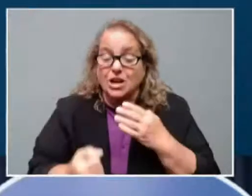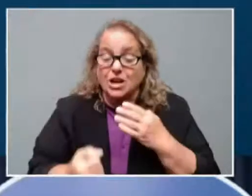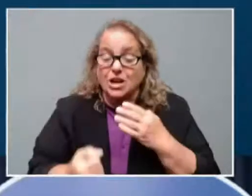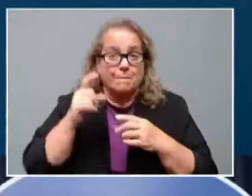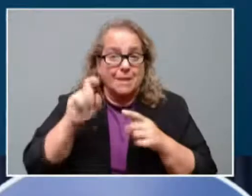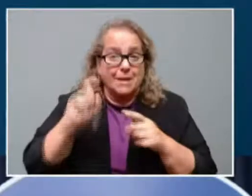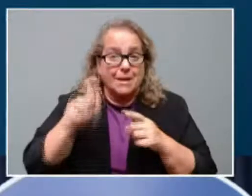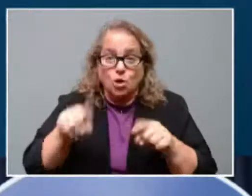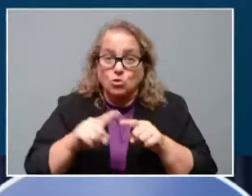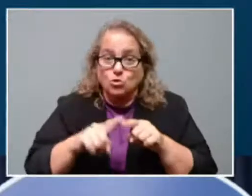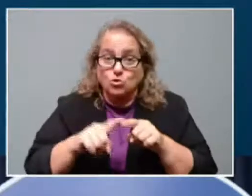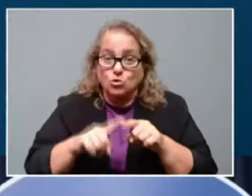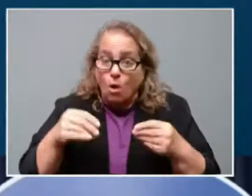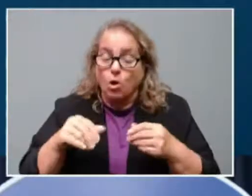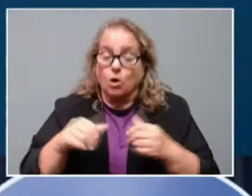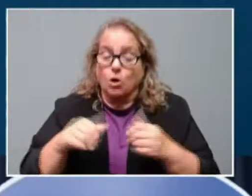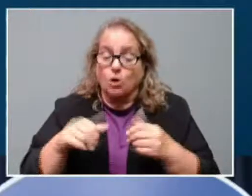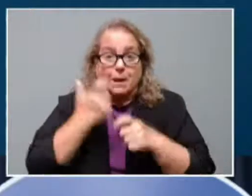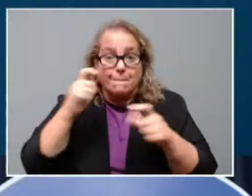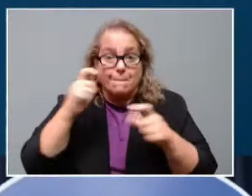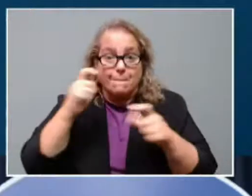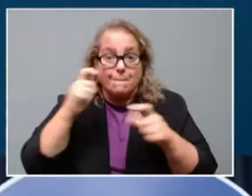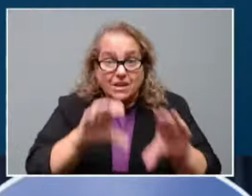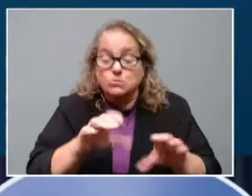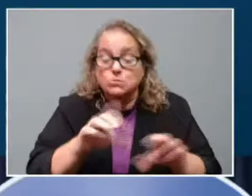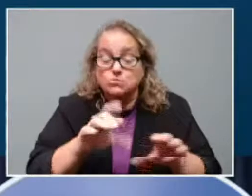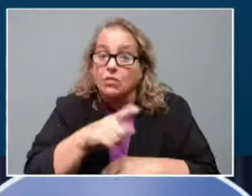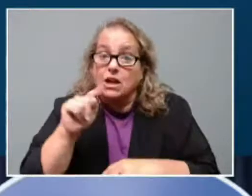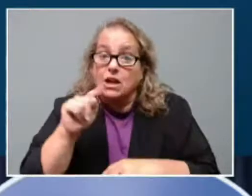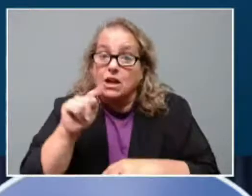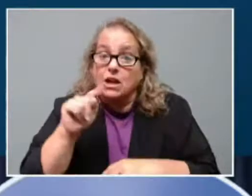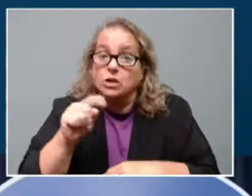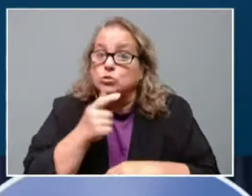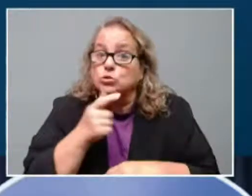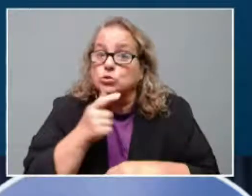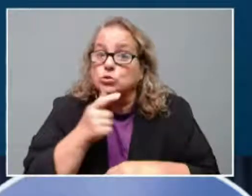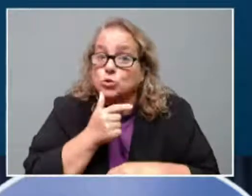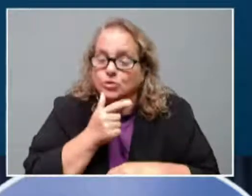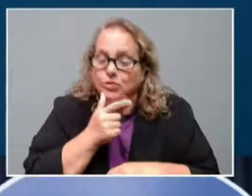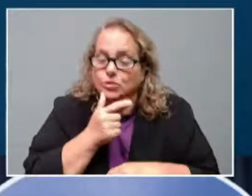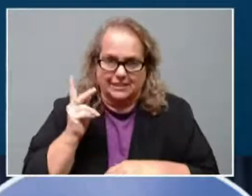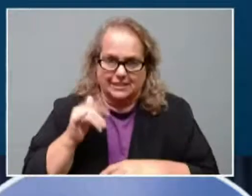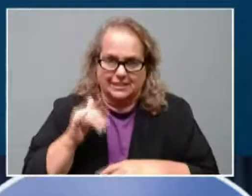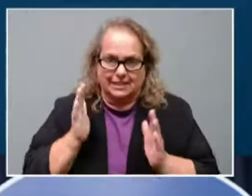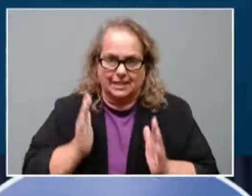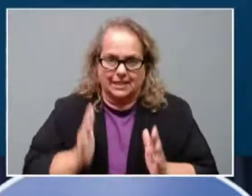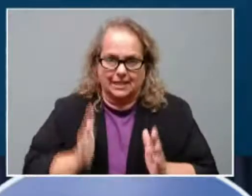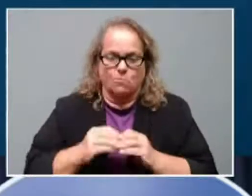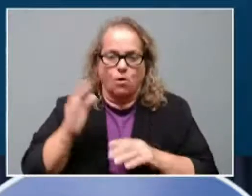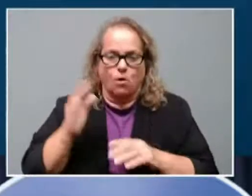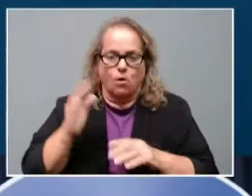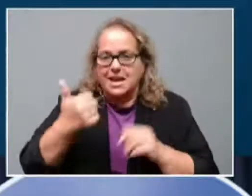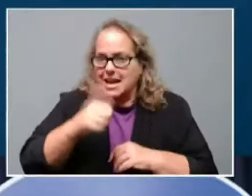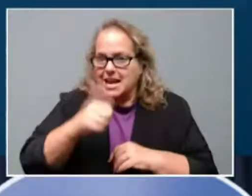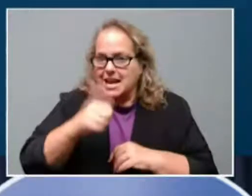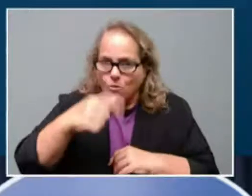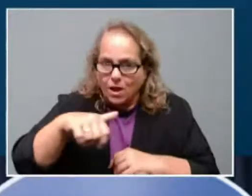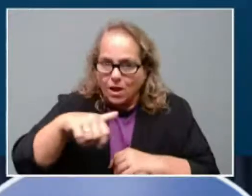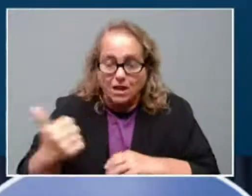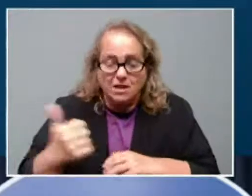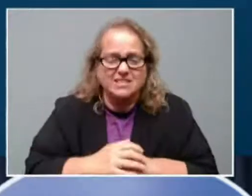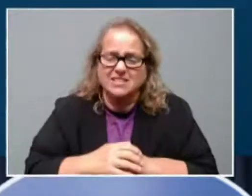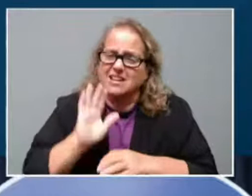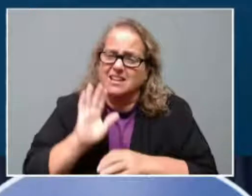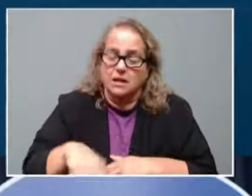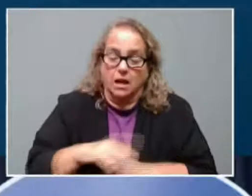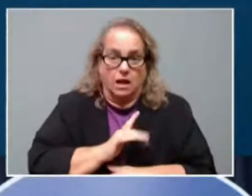enormous investment, who do they trust? They trust us more so than anybody else. This has been an incredible year for